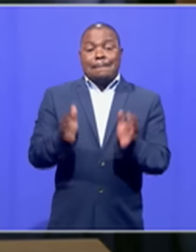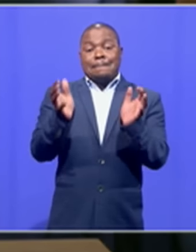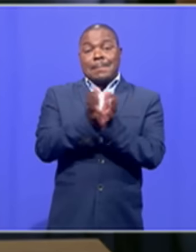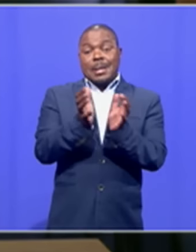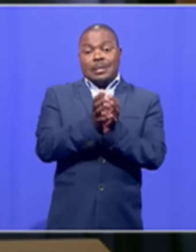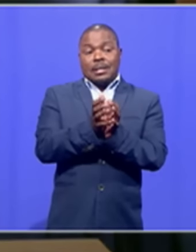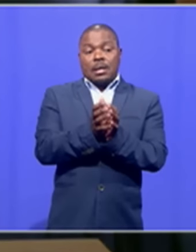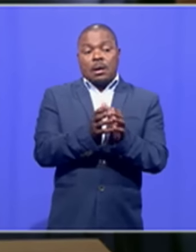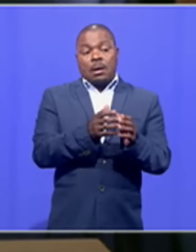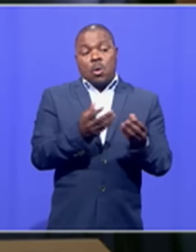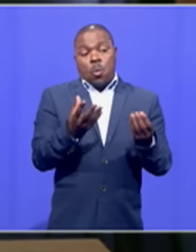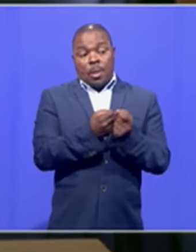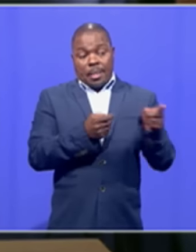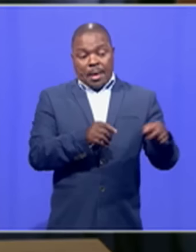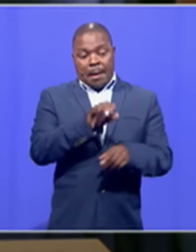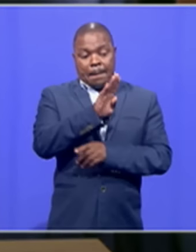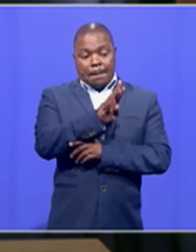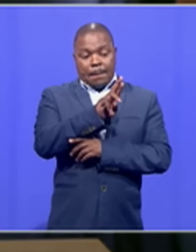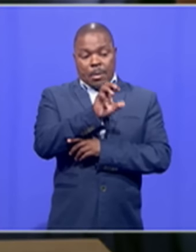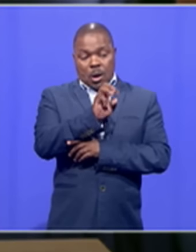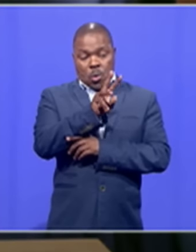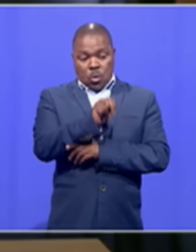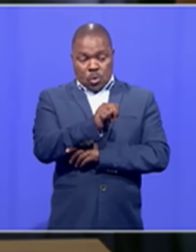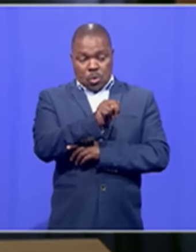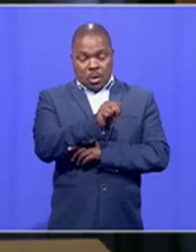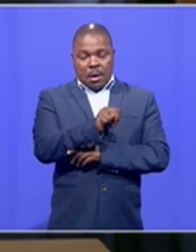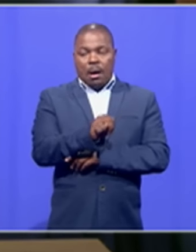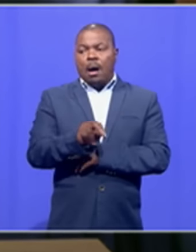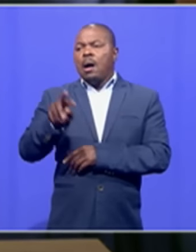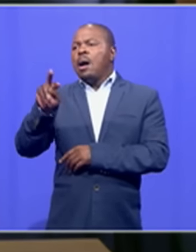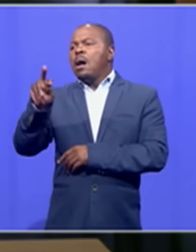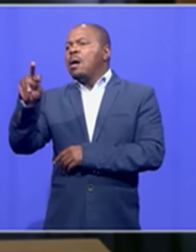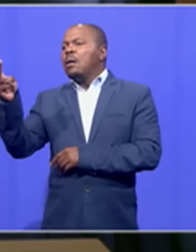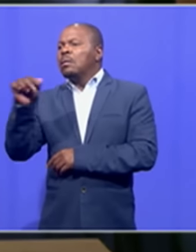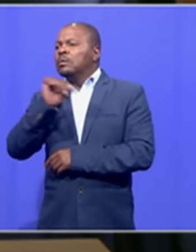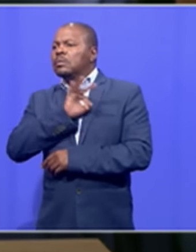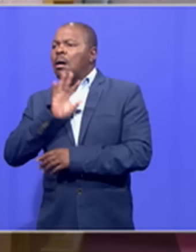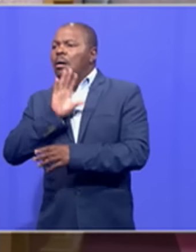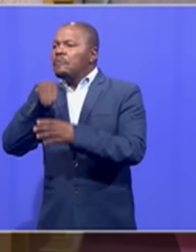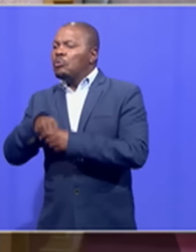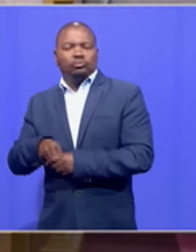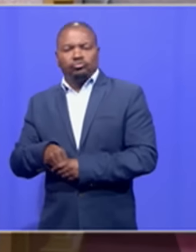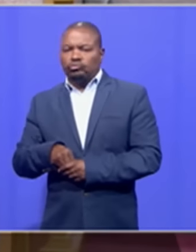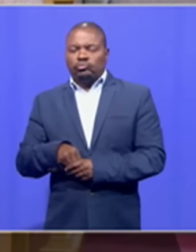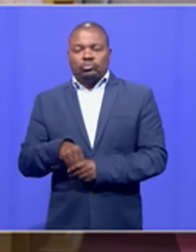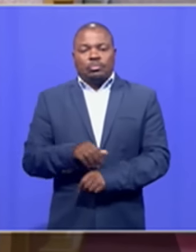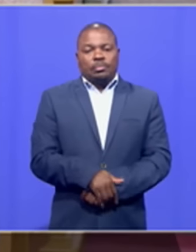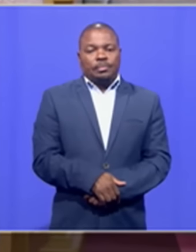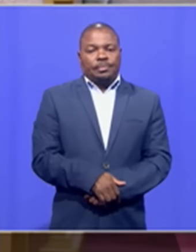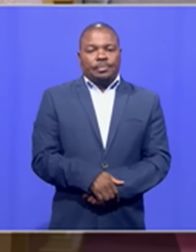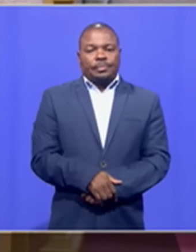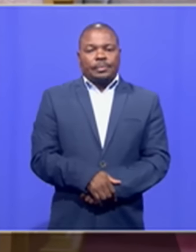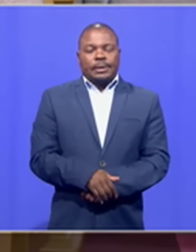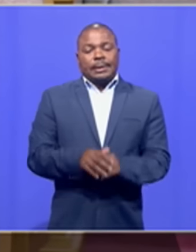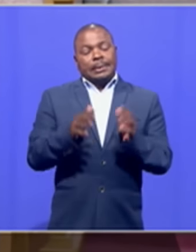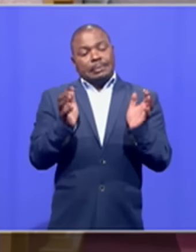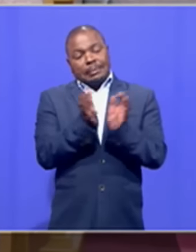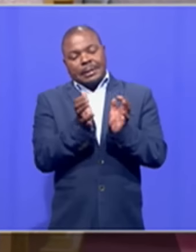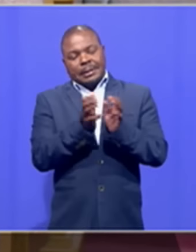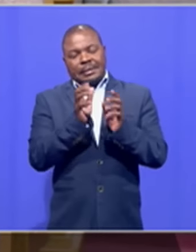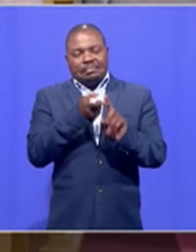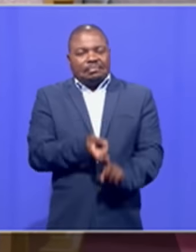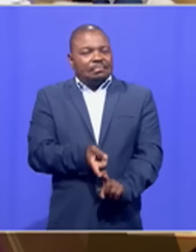with Brown, there will be no other staff member who would have been involved. Dithietšo di ile tša emišwa ka